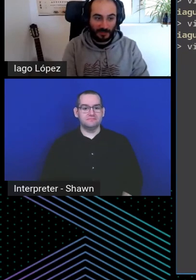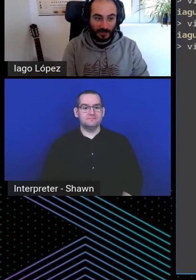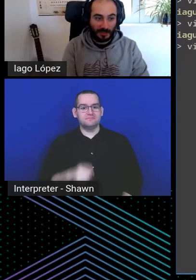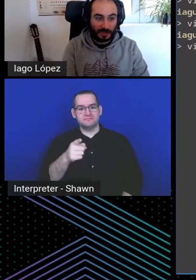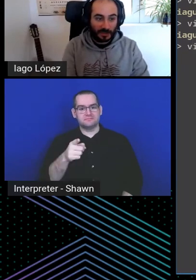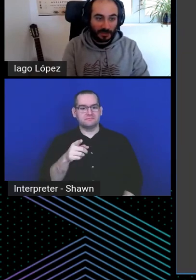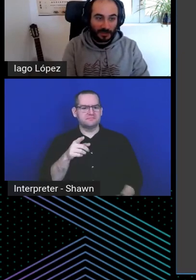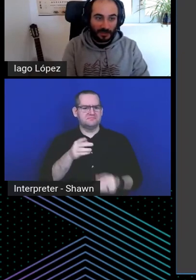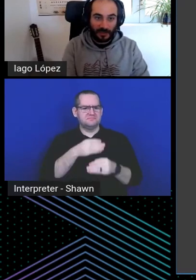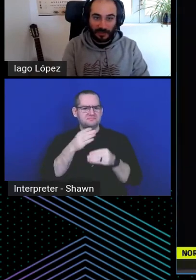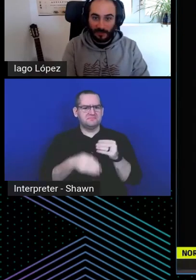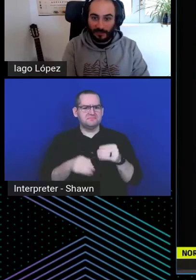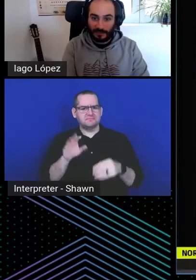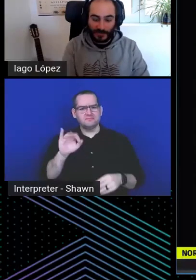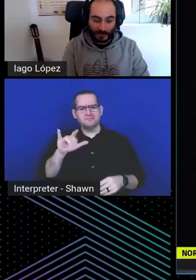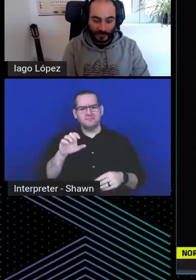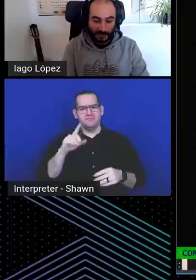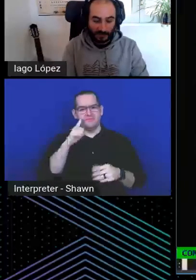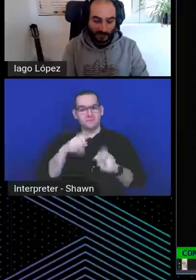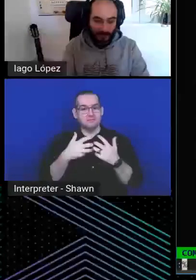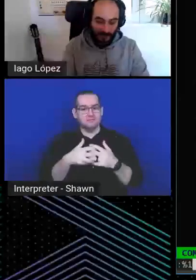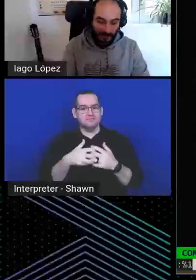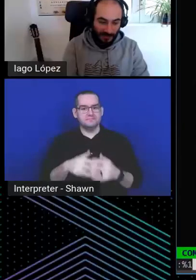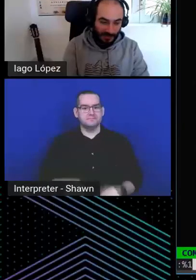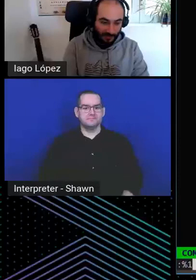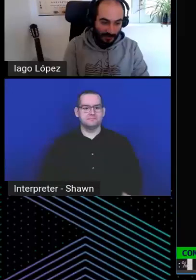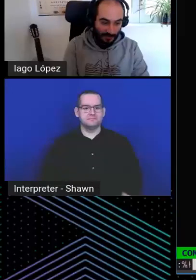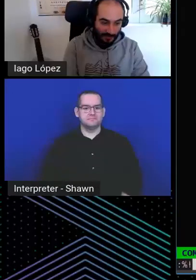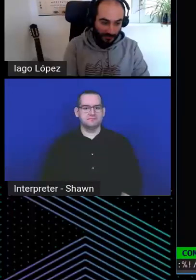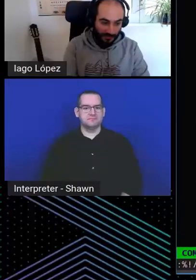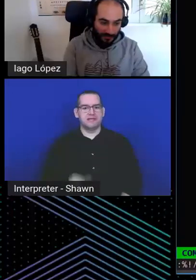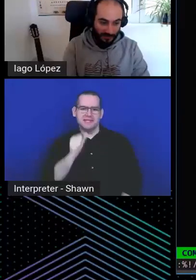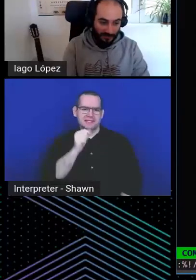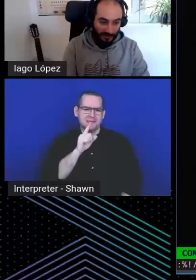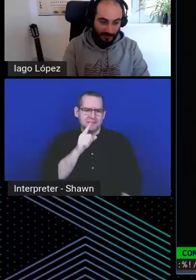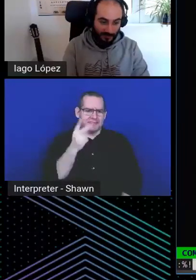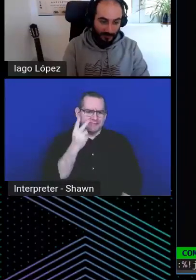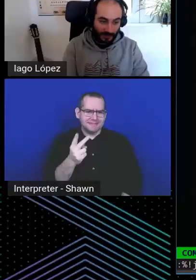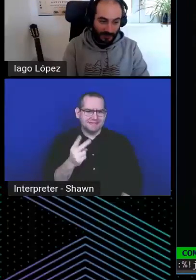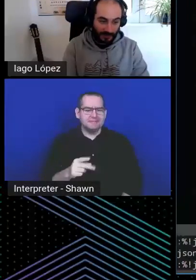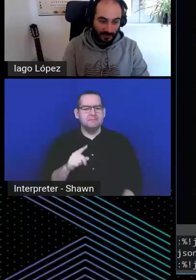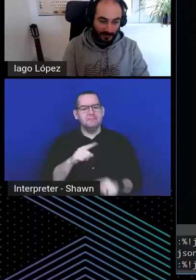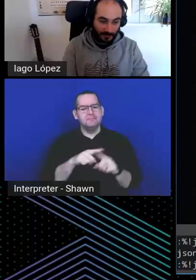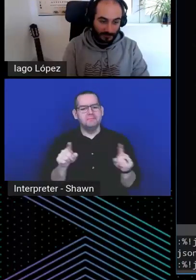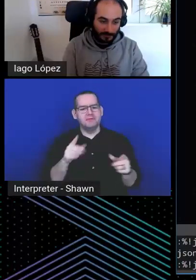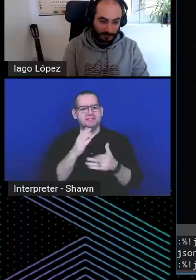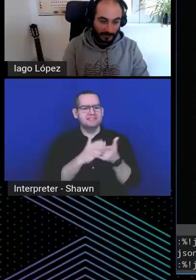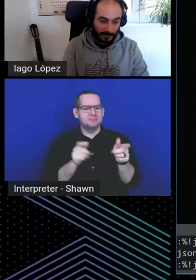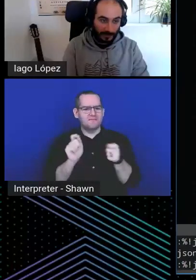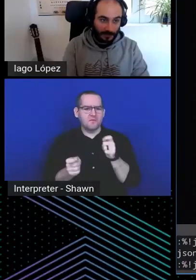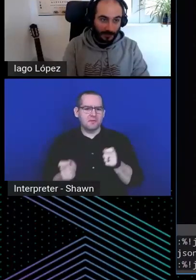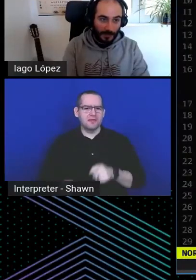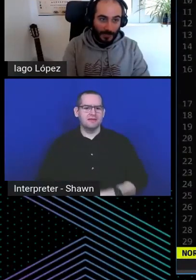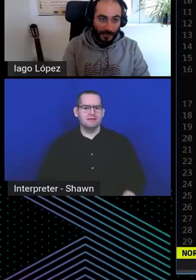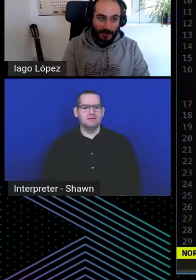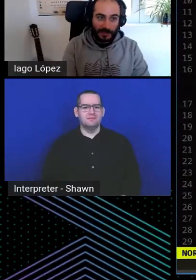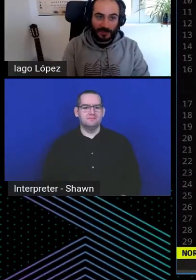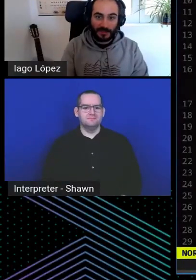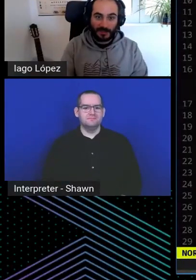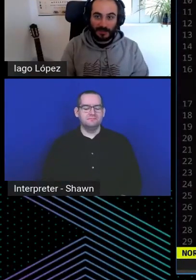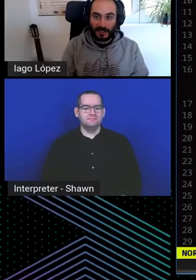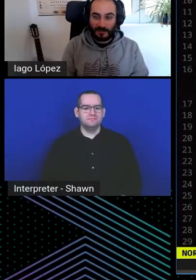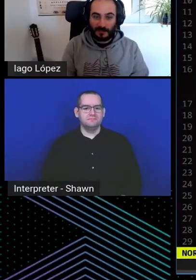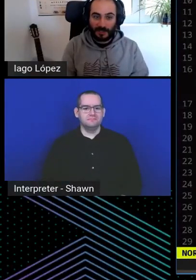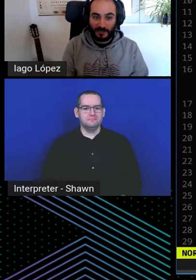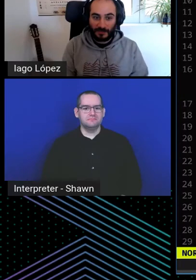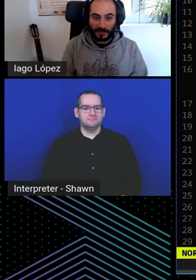machine. And yeah, you can not really see that, but let's do some formatting here. And this